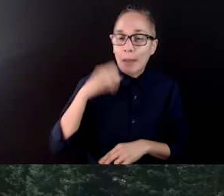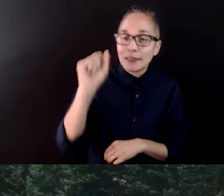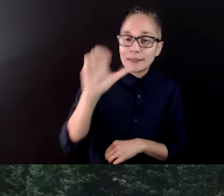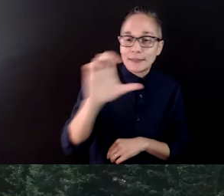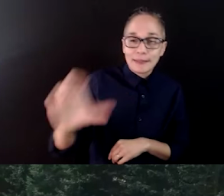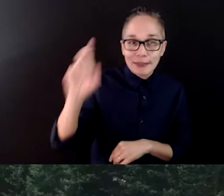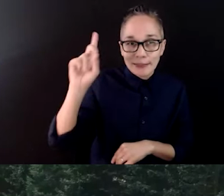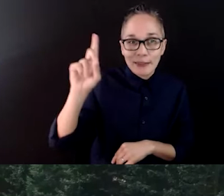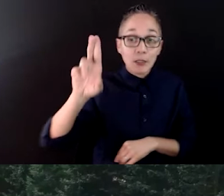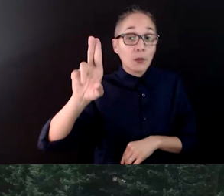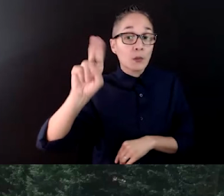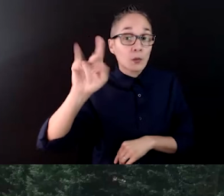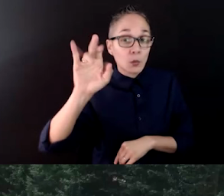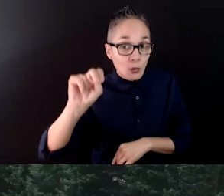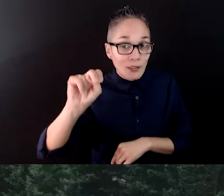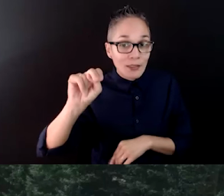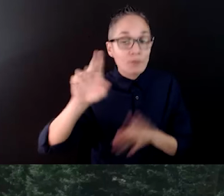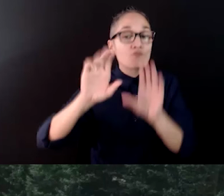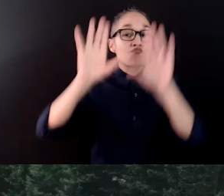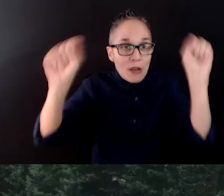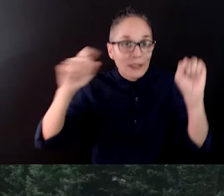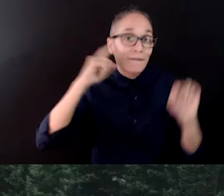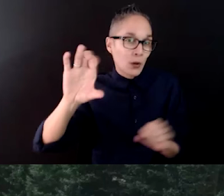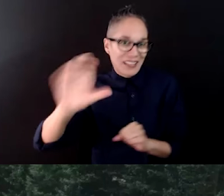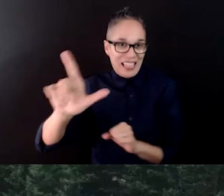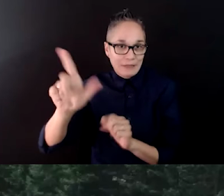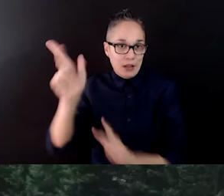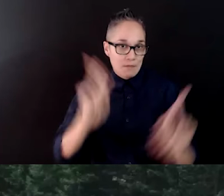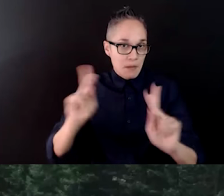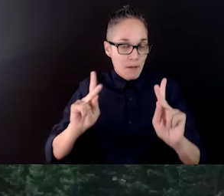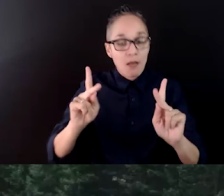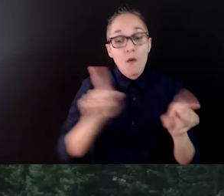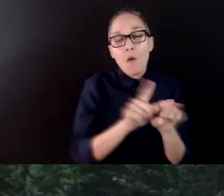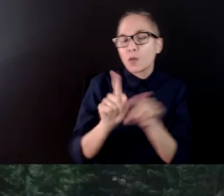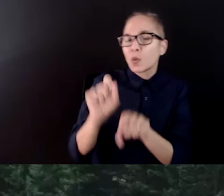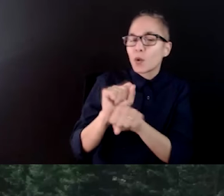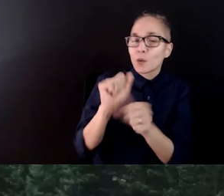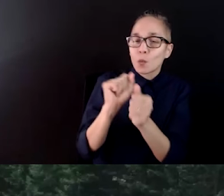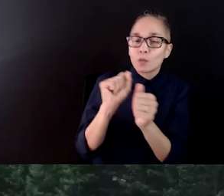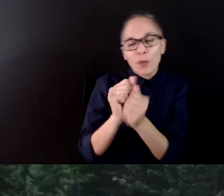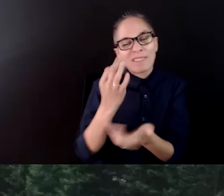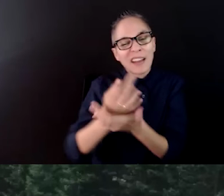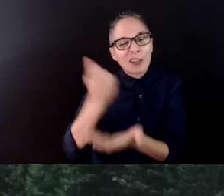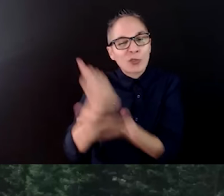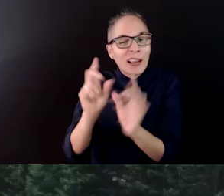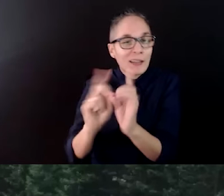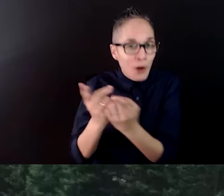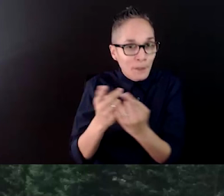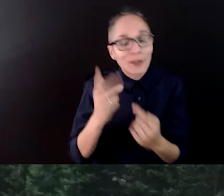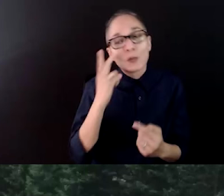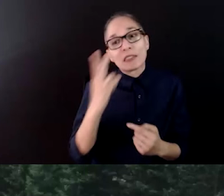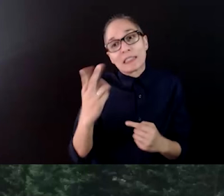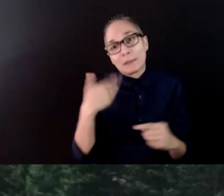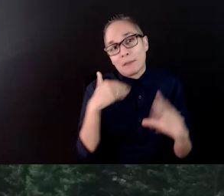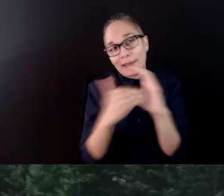Center's union president, classified professionals union president. I also work in financial aid, so you guys may see me sending you guys